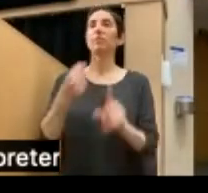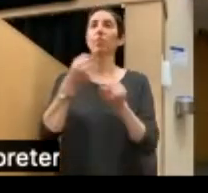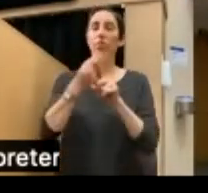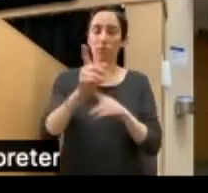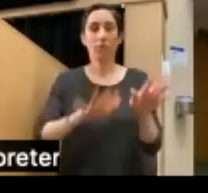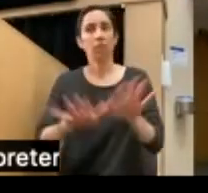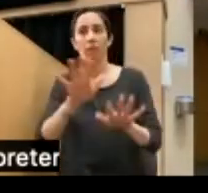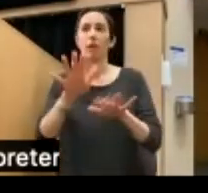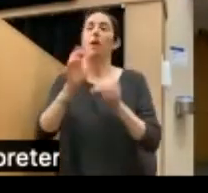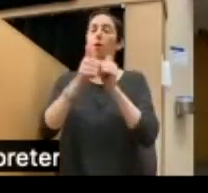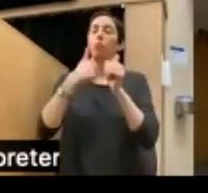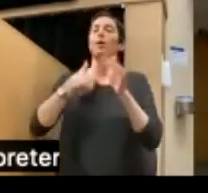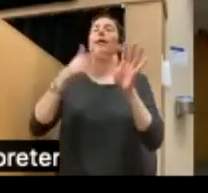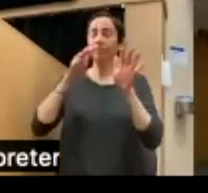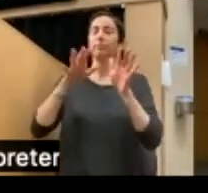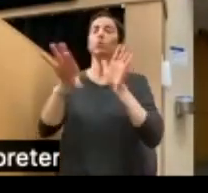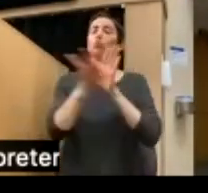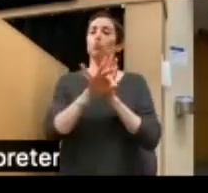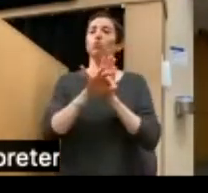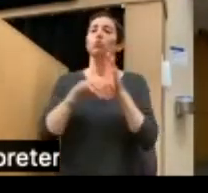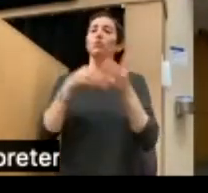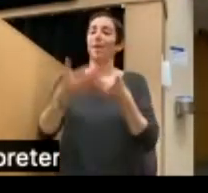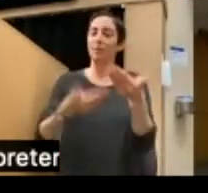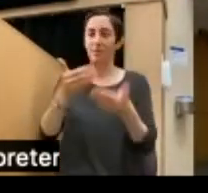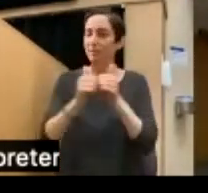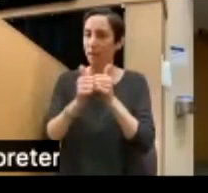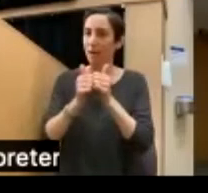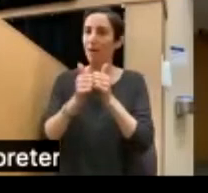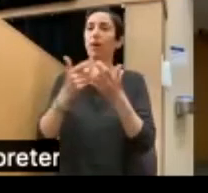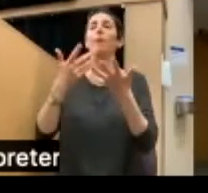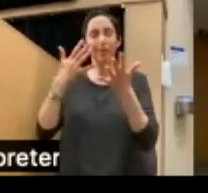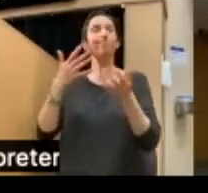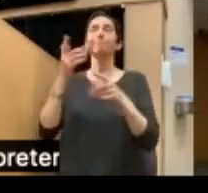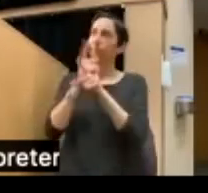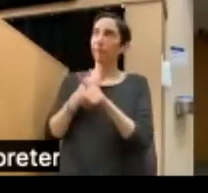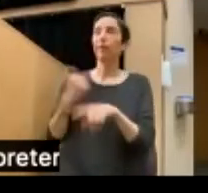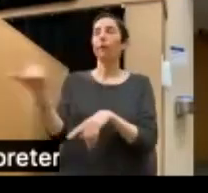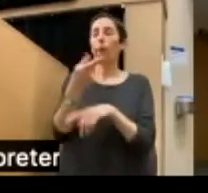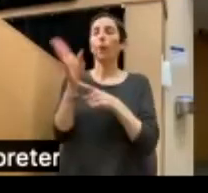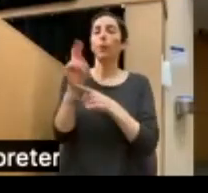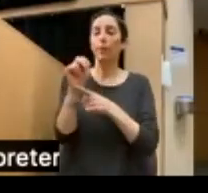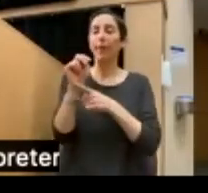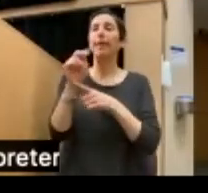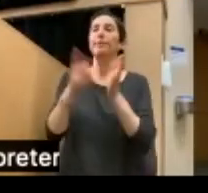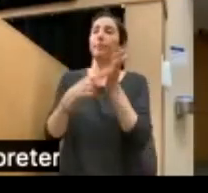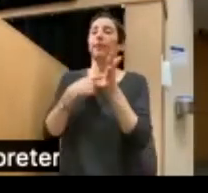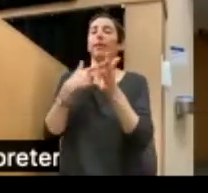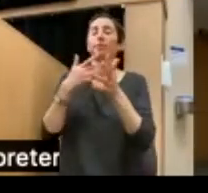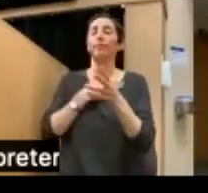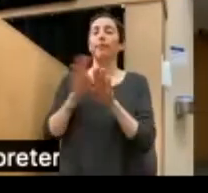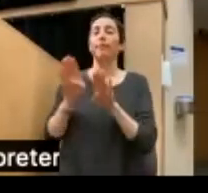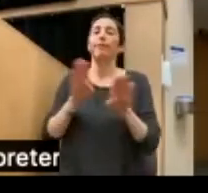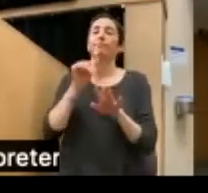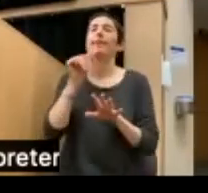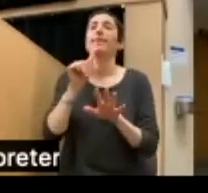We have acknowledged that we're all human. We tend to have our moments, but at the same time, we always have a choice. And what's